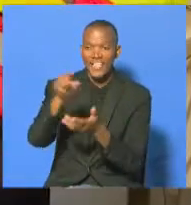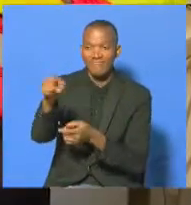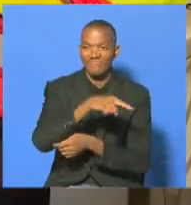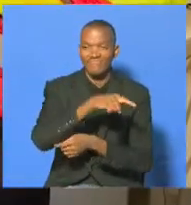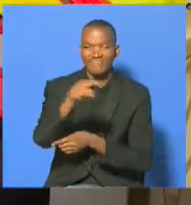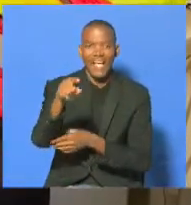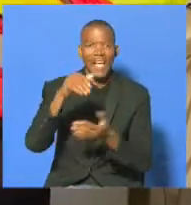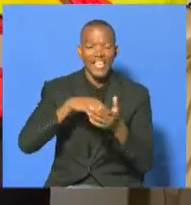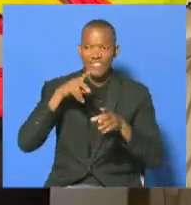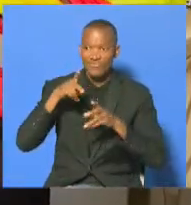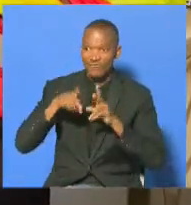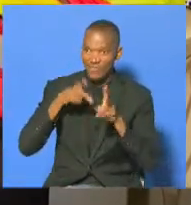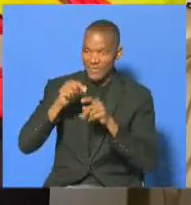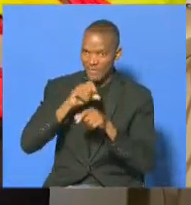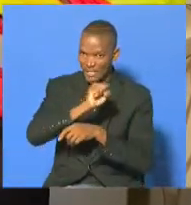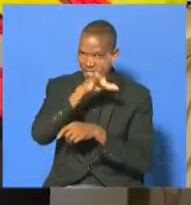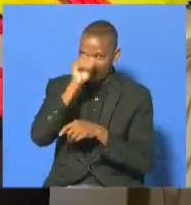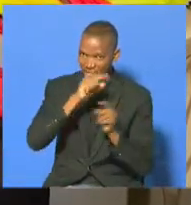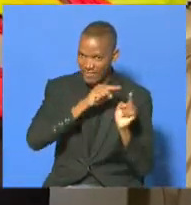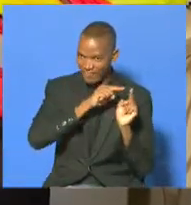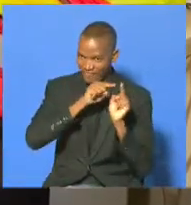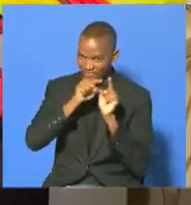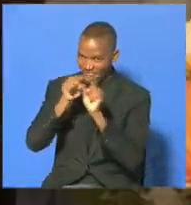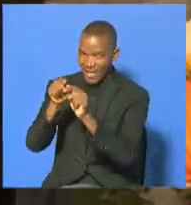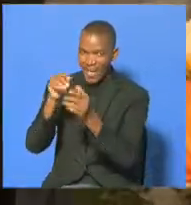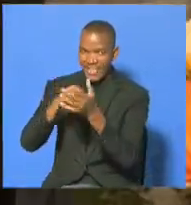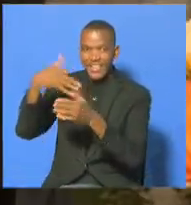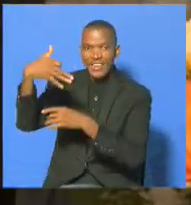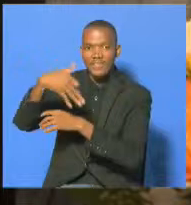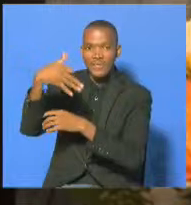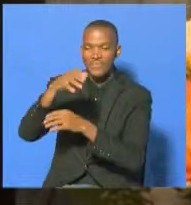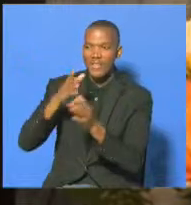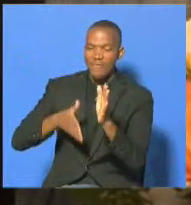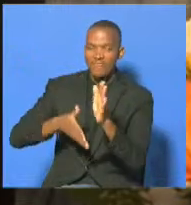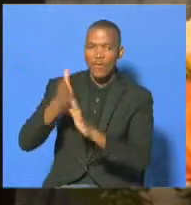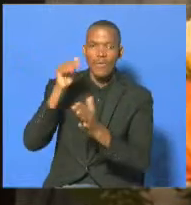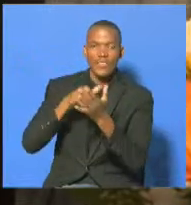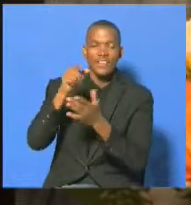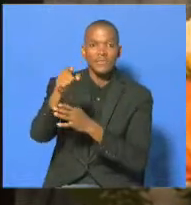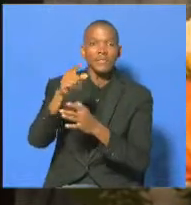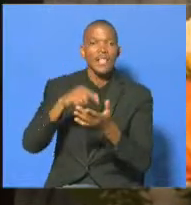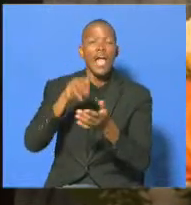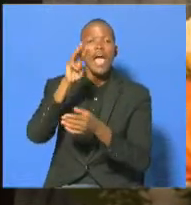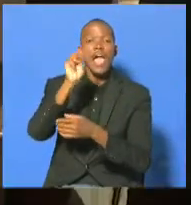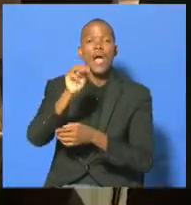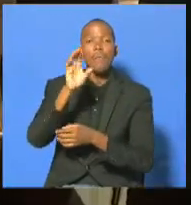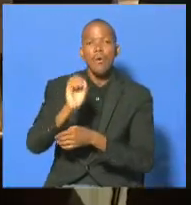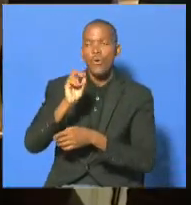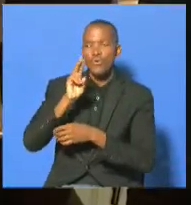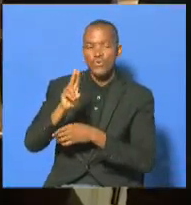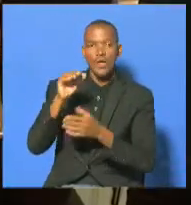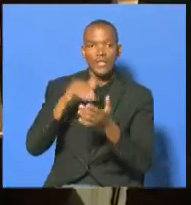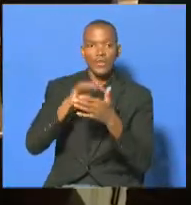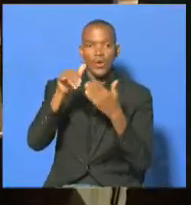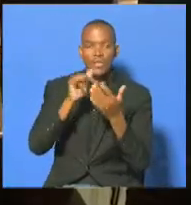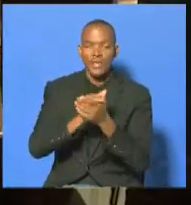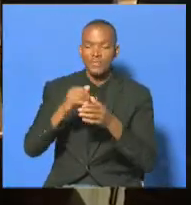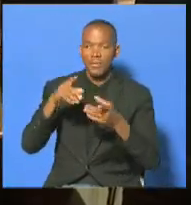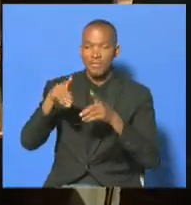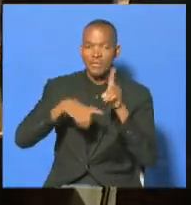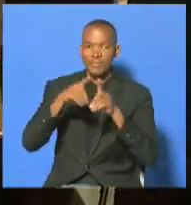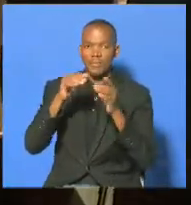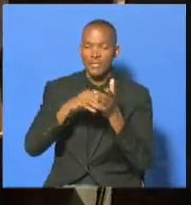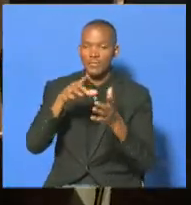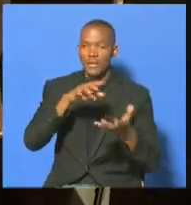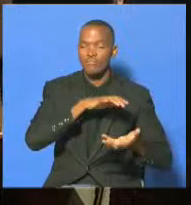South Africa and will proceed to Walvis Bay in Namibia. The memorandum of understanding between the partners and harmonizing traveling